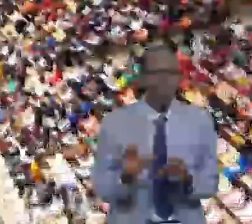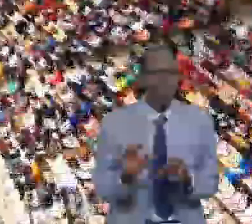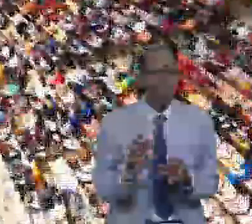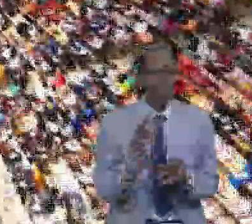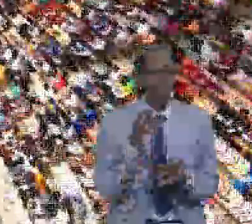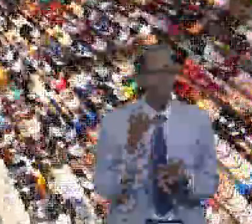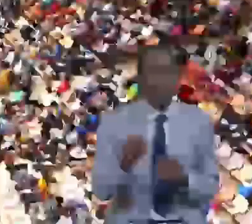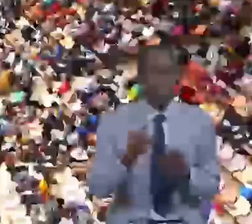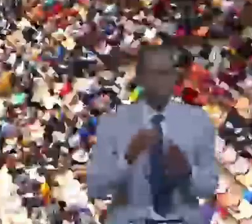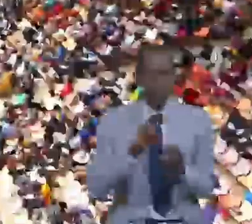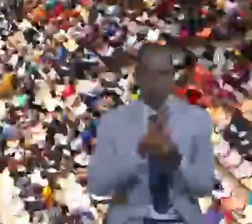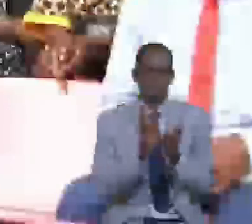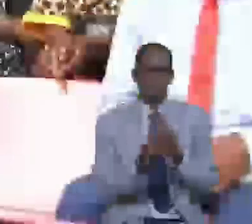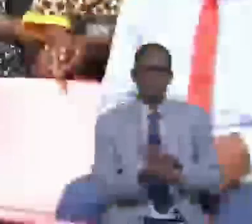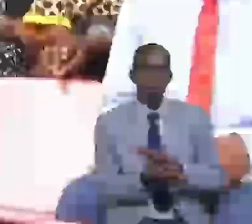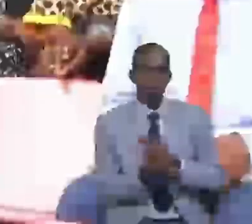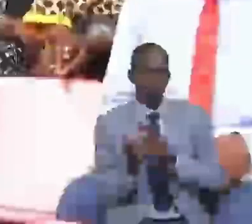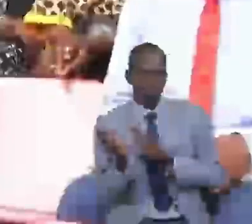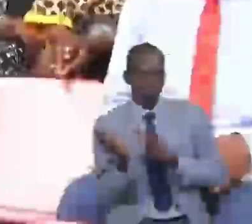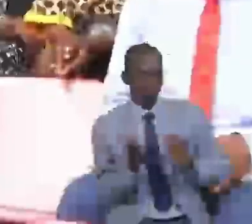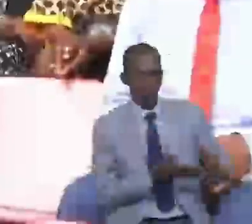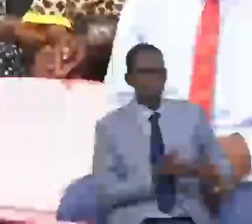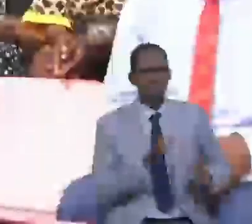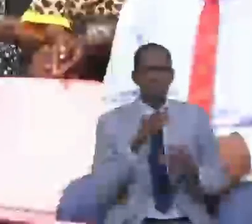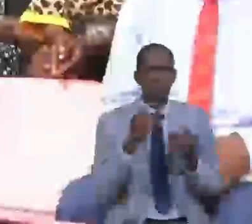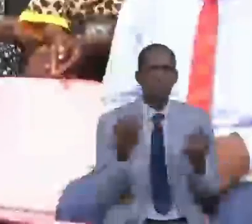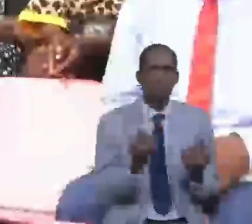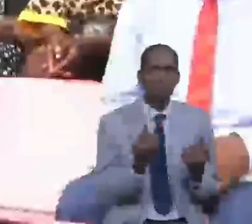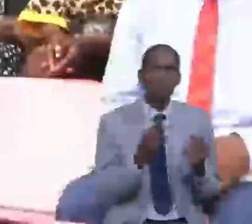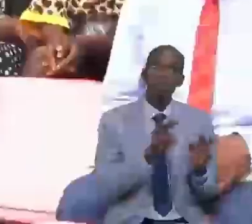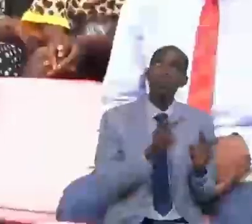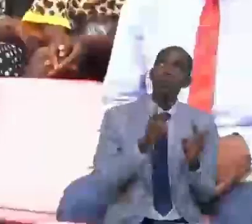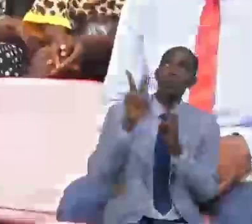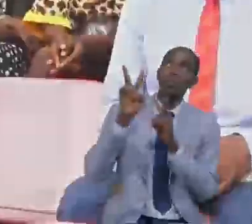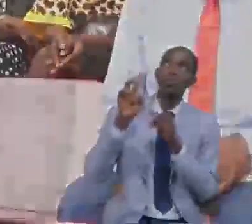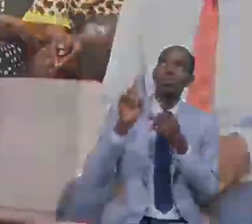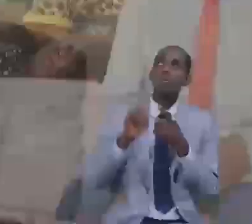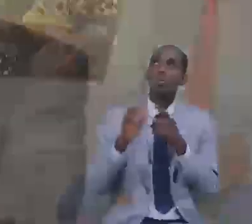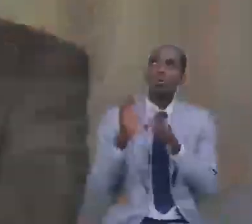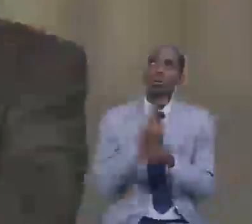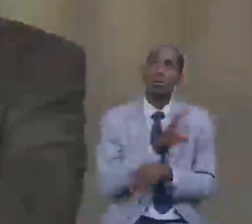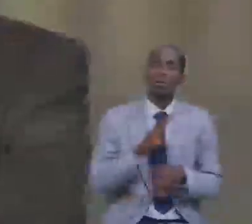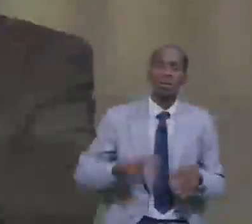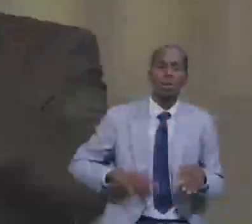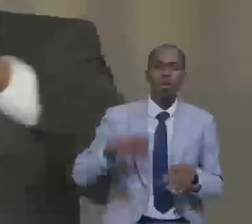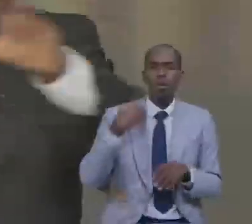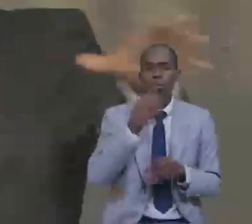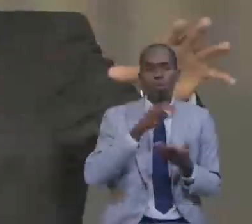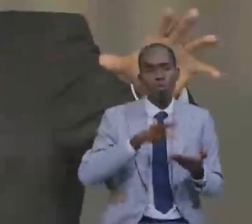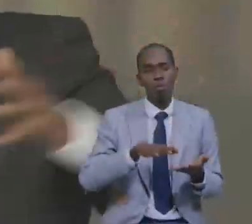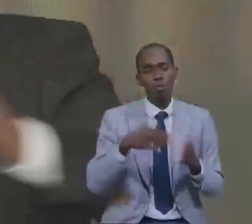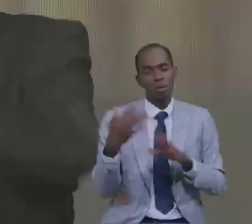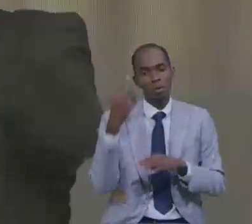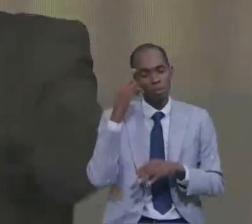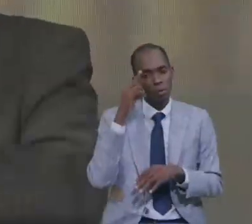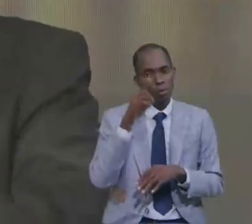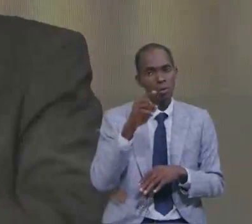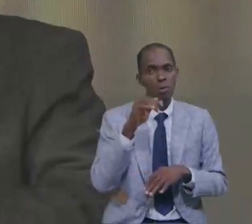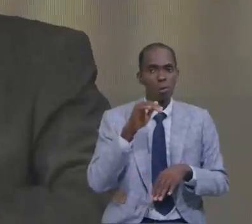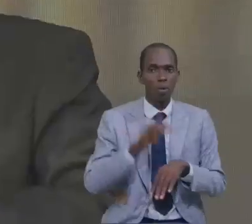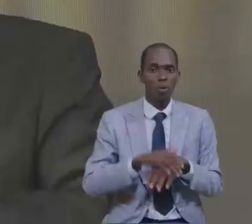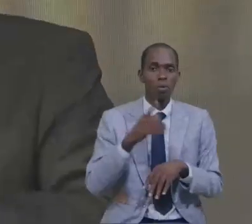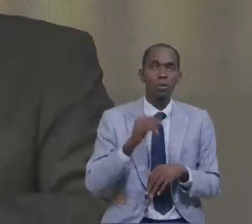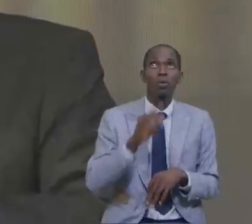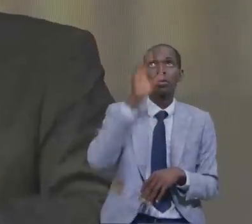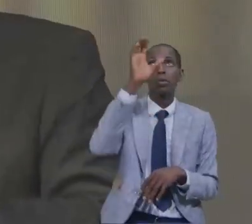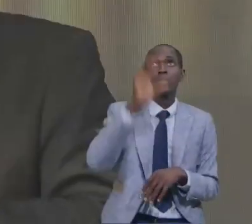the cross at Calvary. And you believe in your heart. Repent and believe.